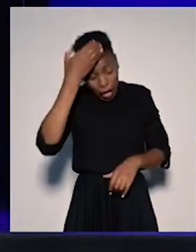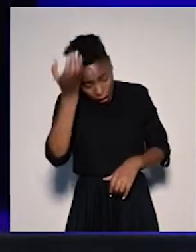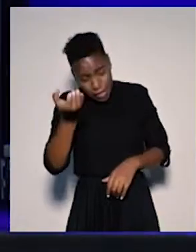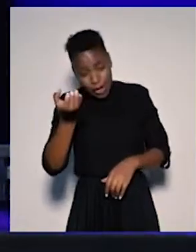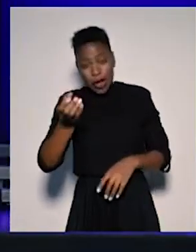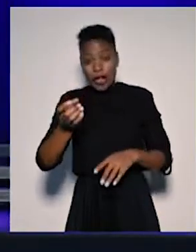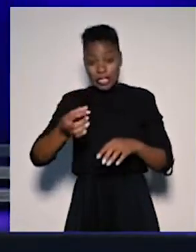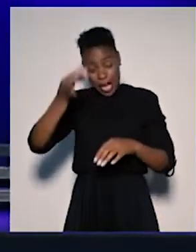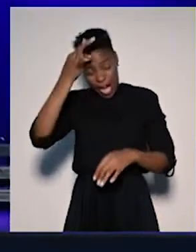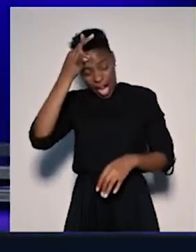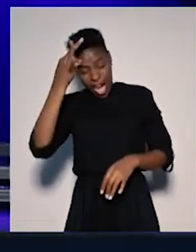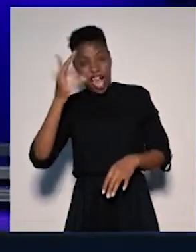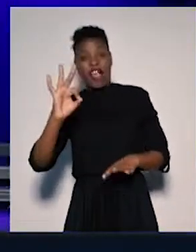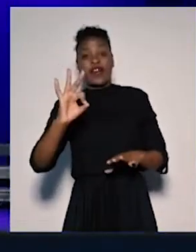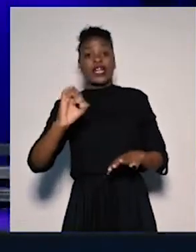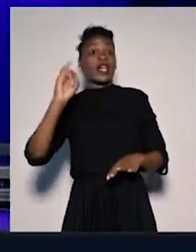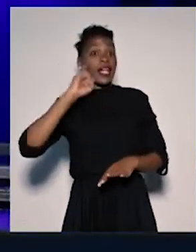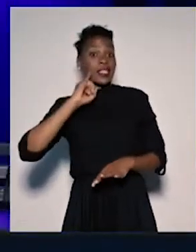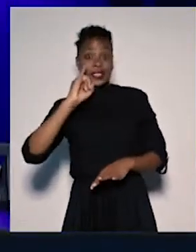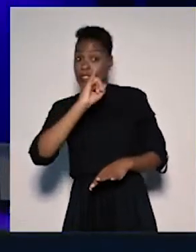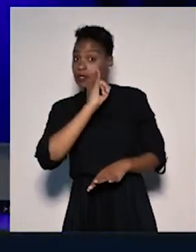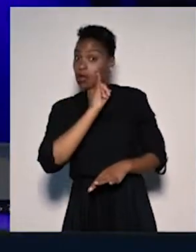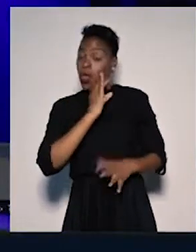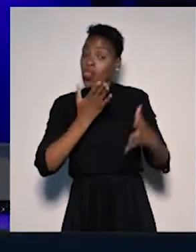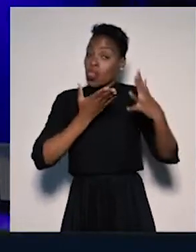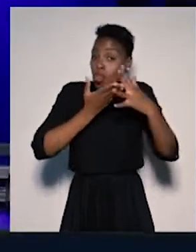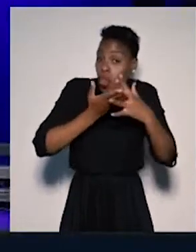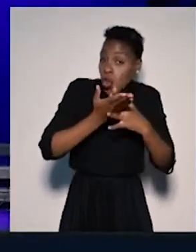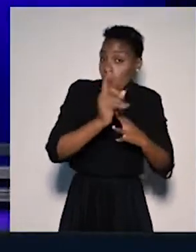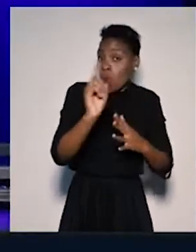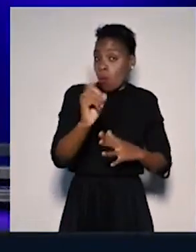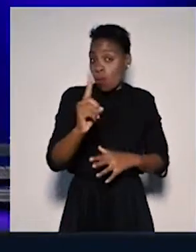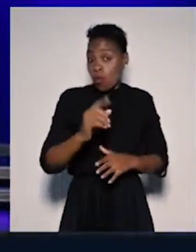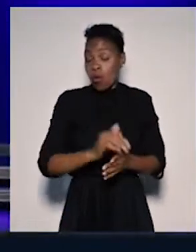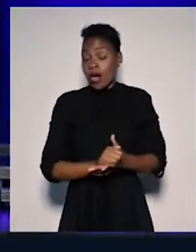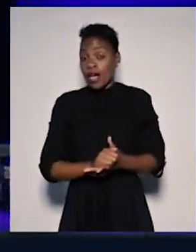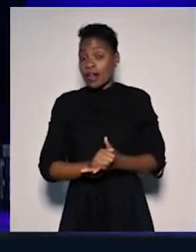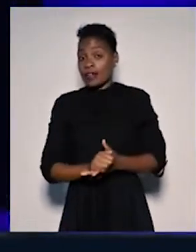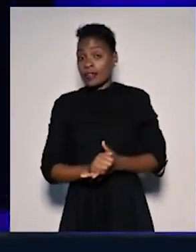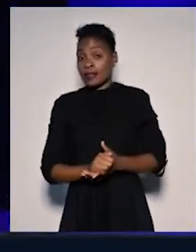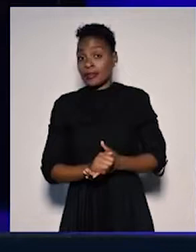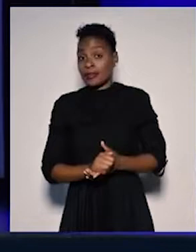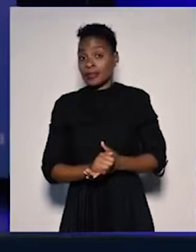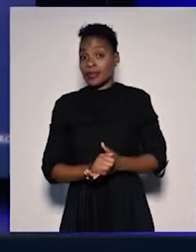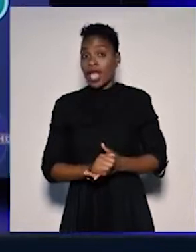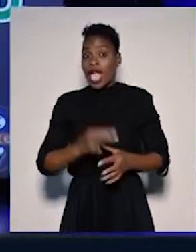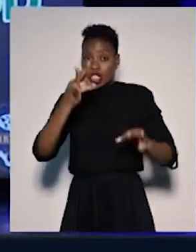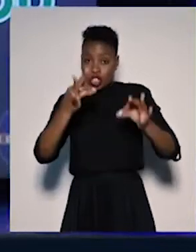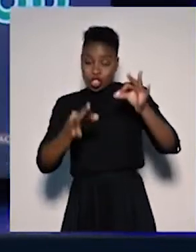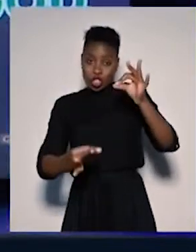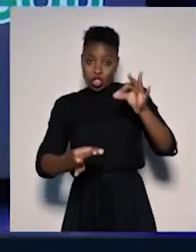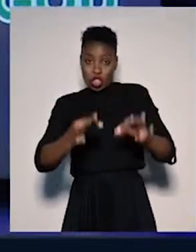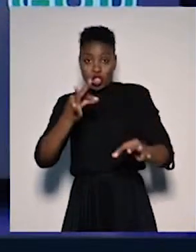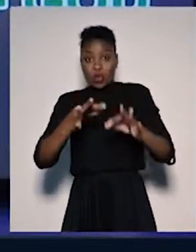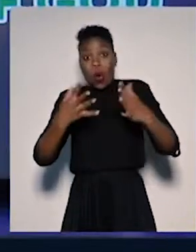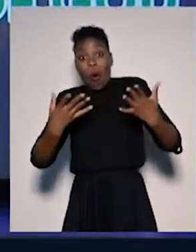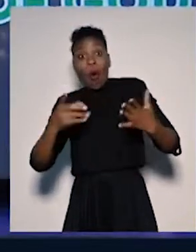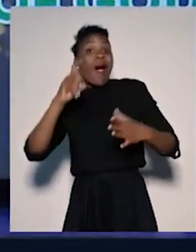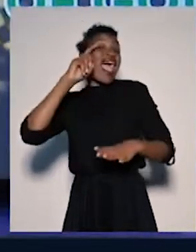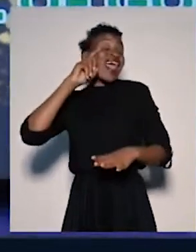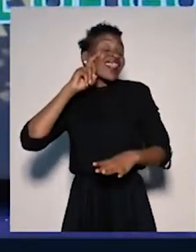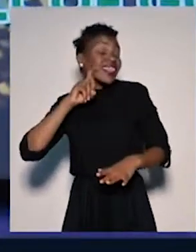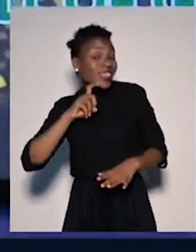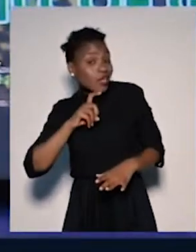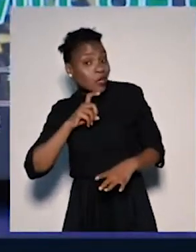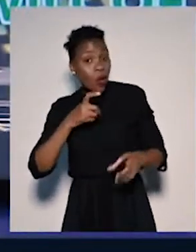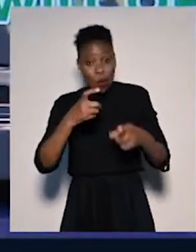governed at the time, it was through, to oversimplify it, judges or elders